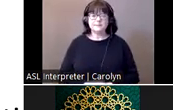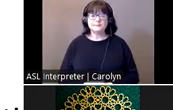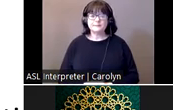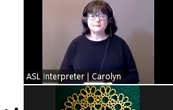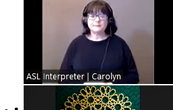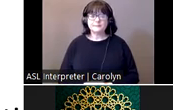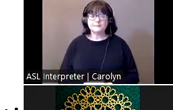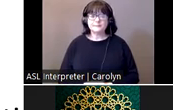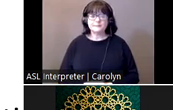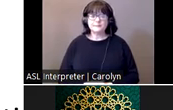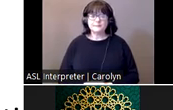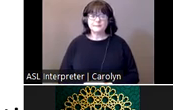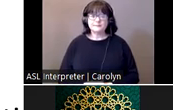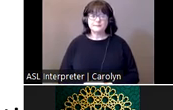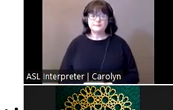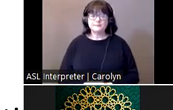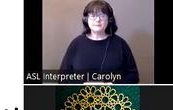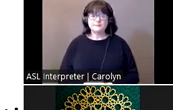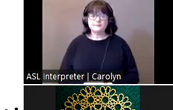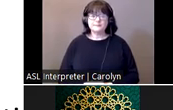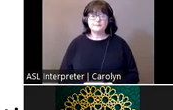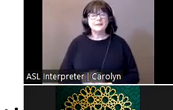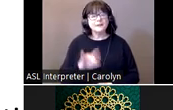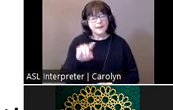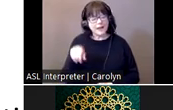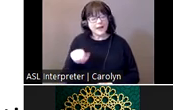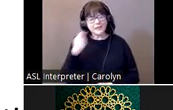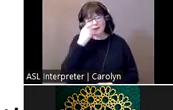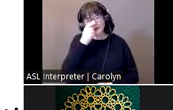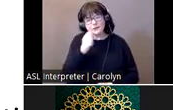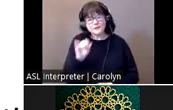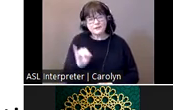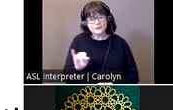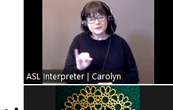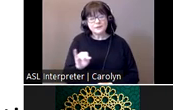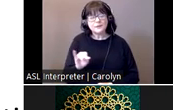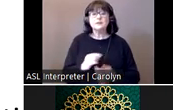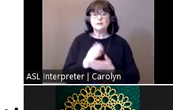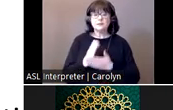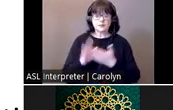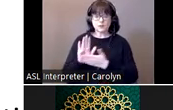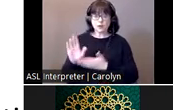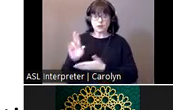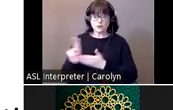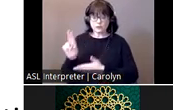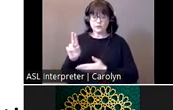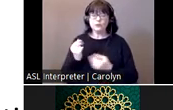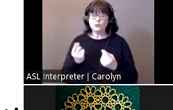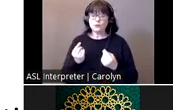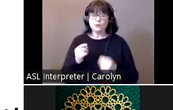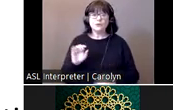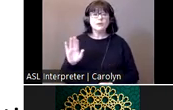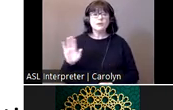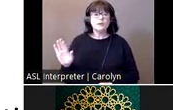What's kind of interesting also is that some post-secondary institutions are actually pulling courses out of their,